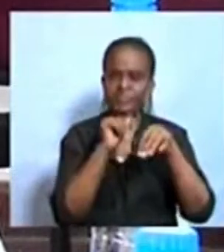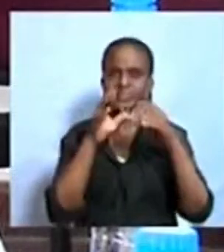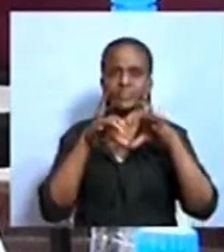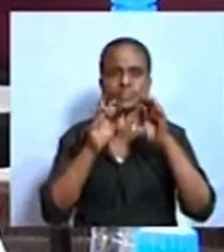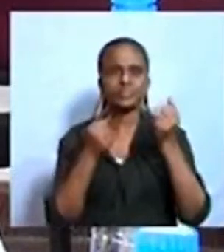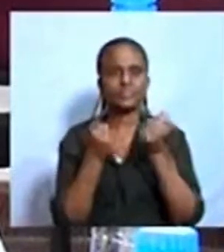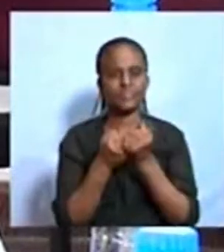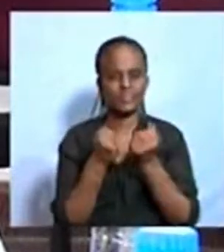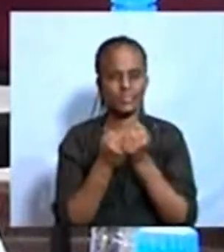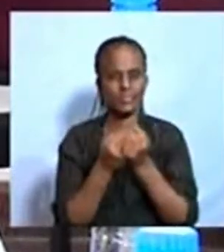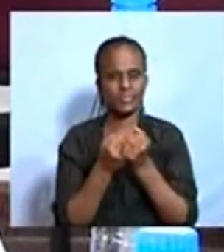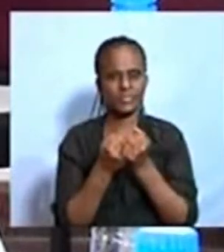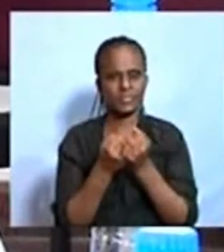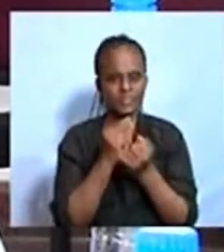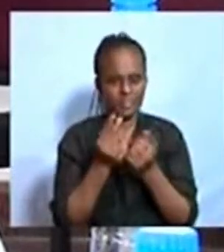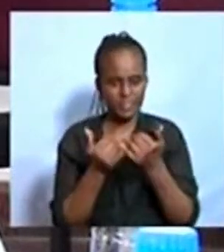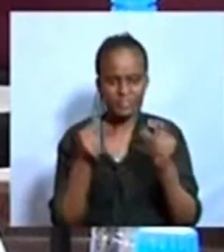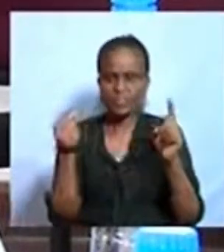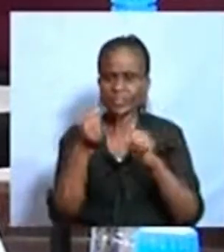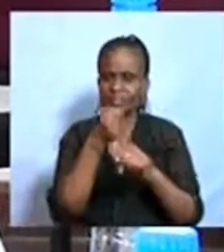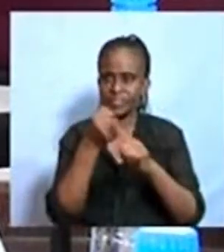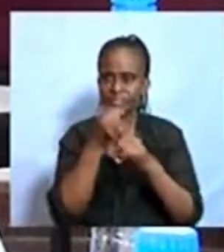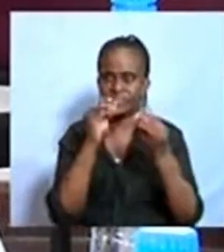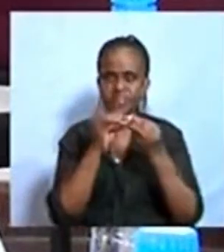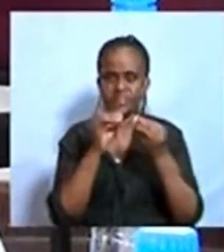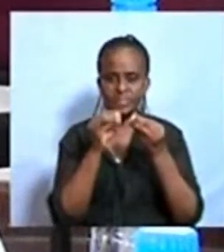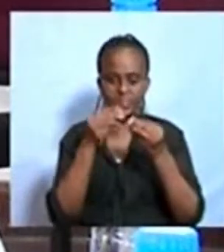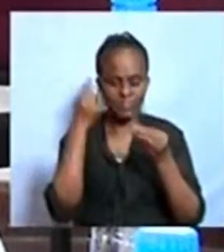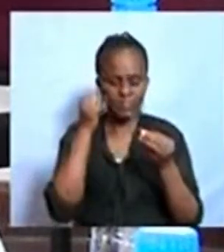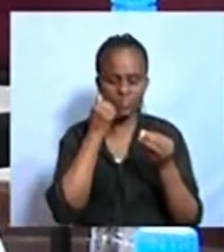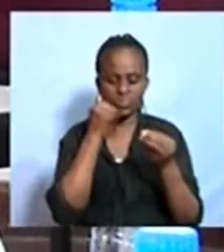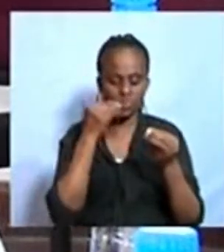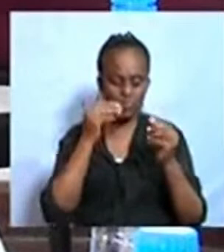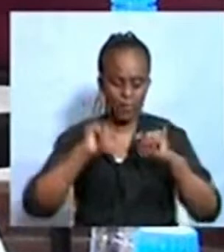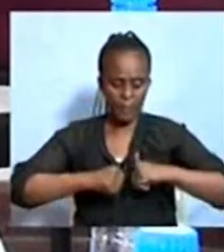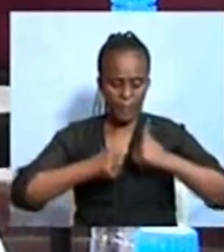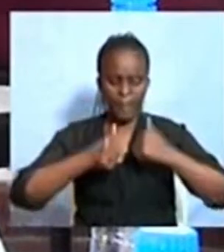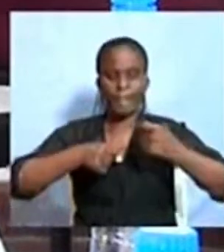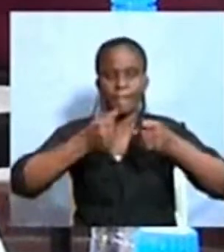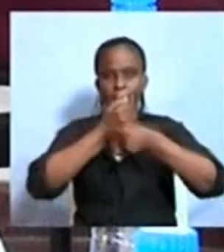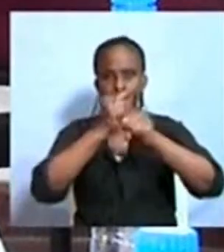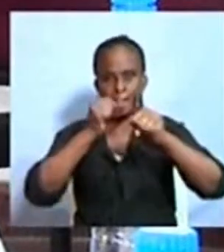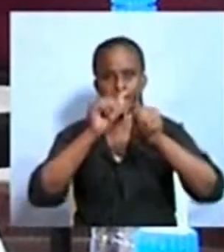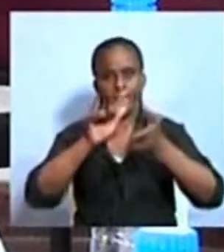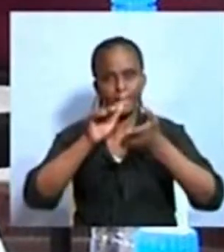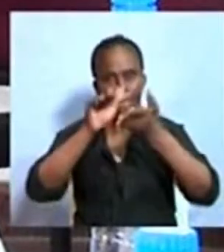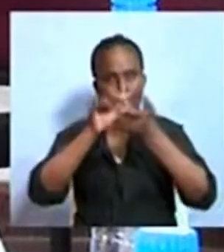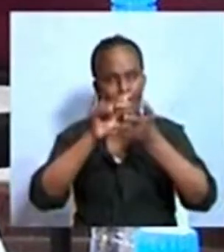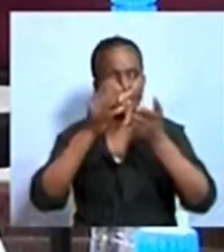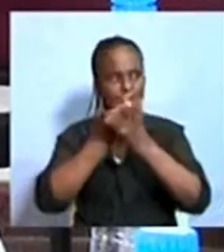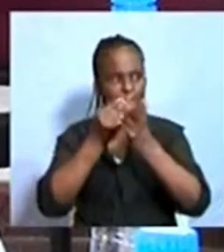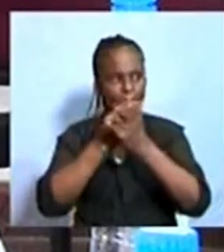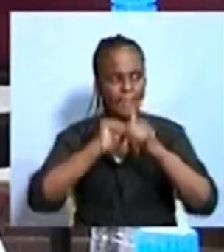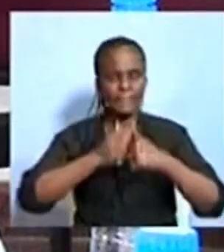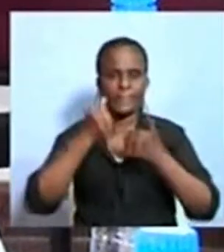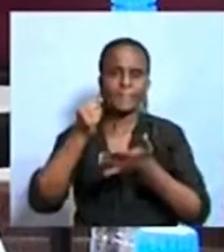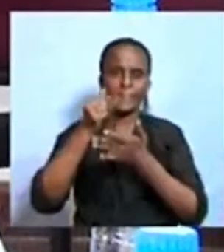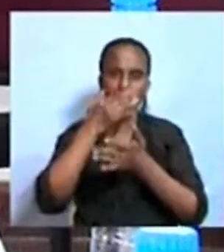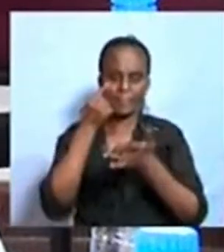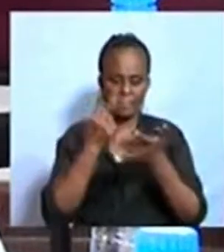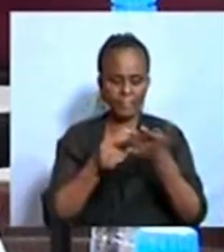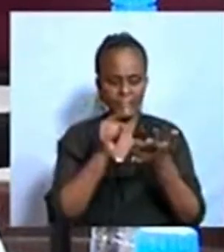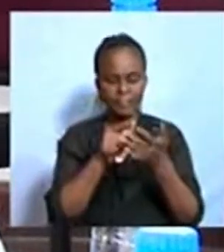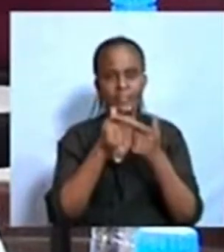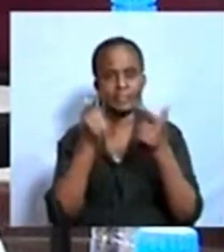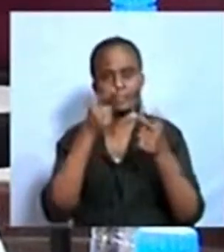funding. And this is why we are really advocating for homegrown solutions to resource allocation. Our own budget should take the